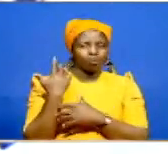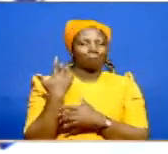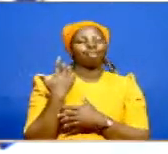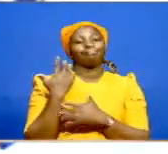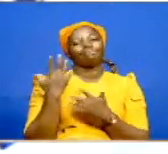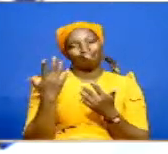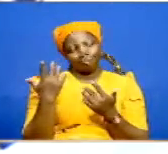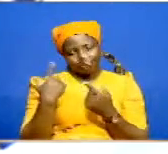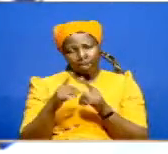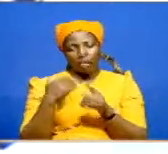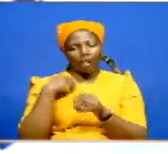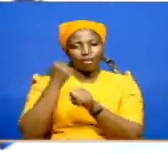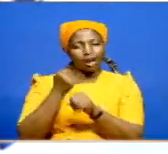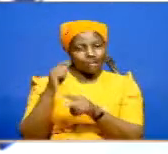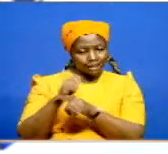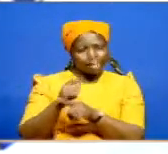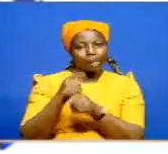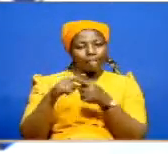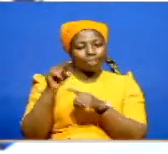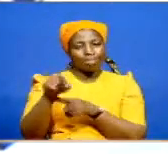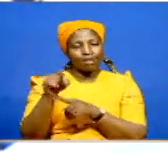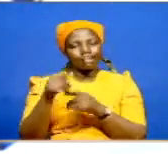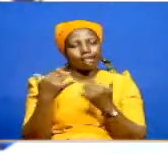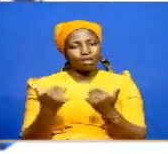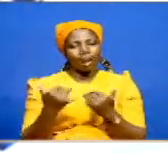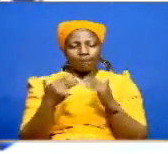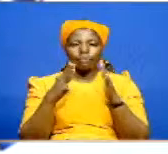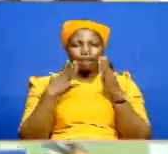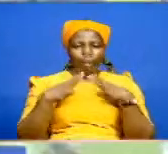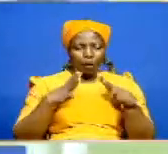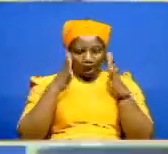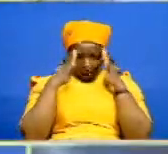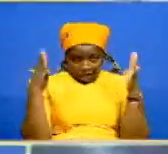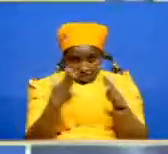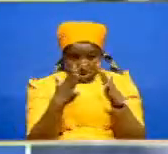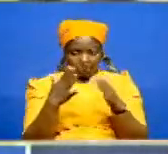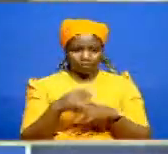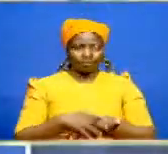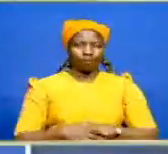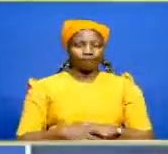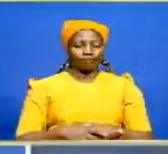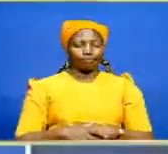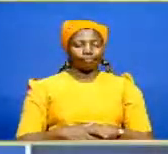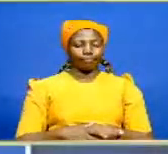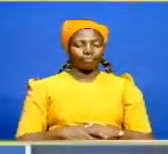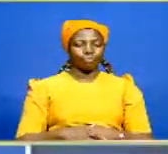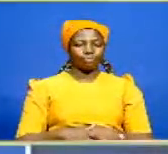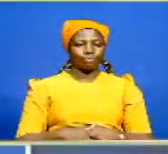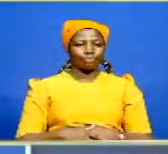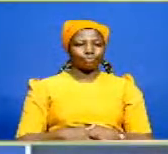you know. The guys are very focused, very concentrated. They made good job.